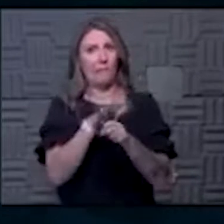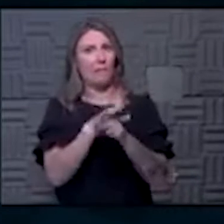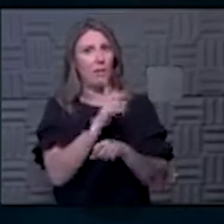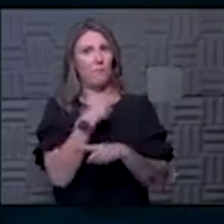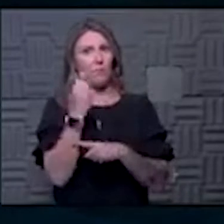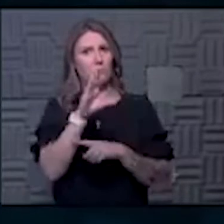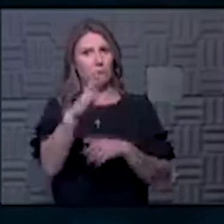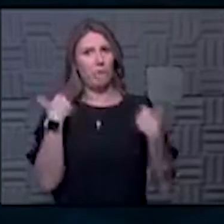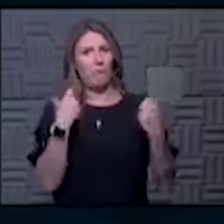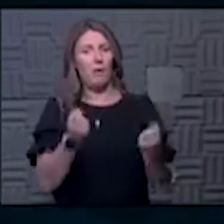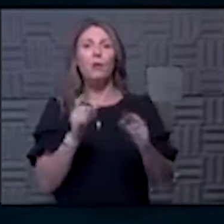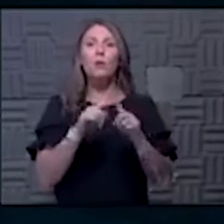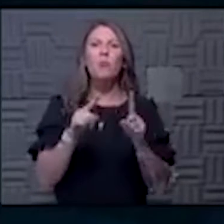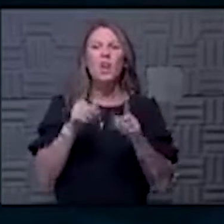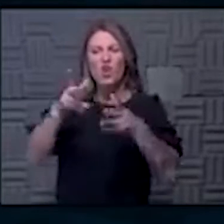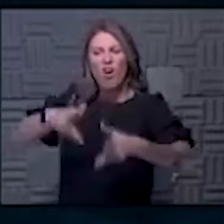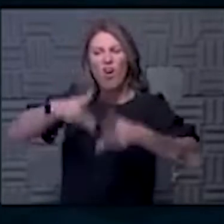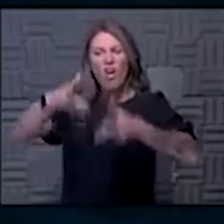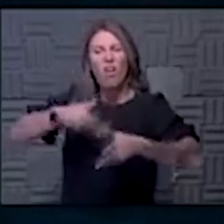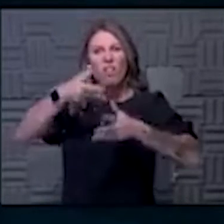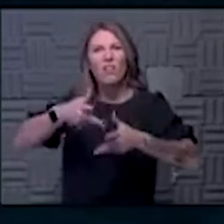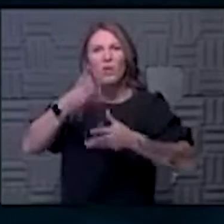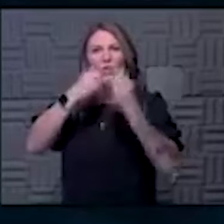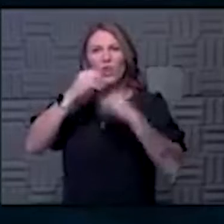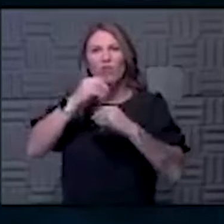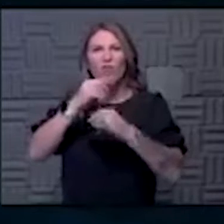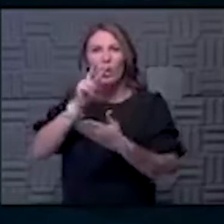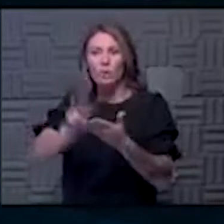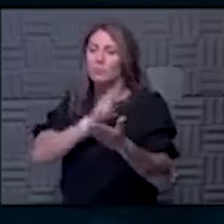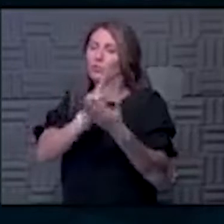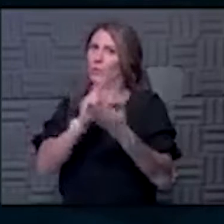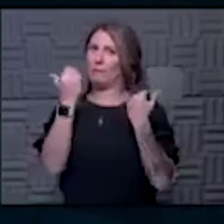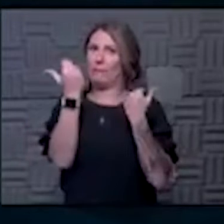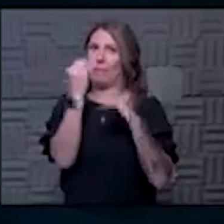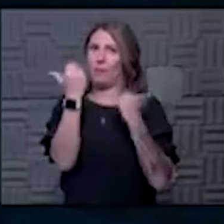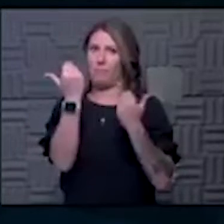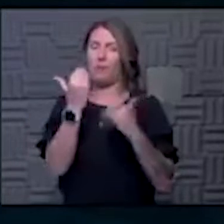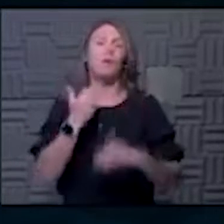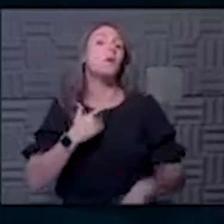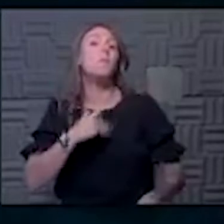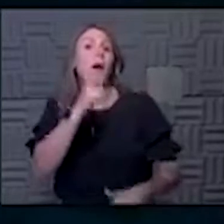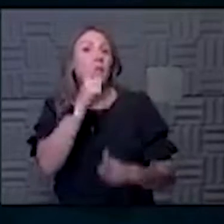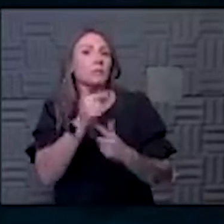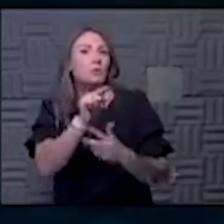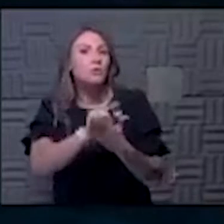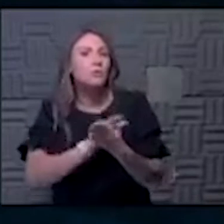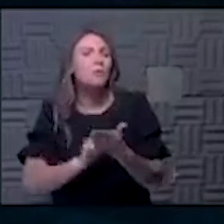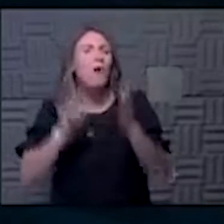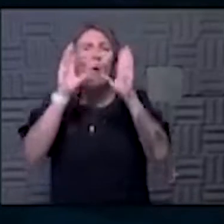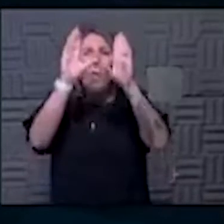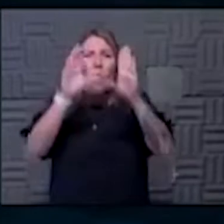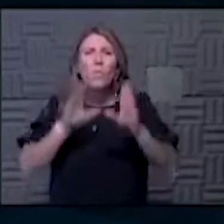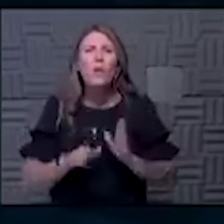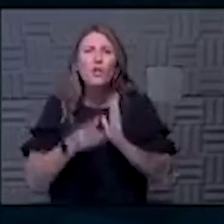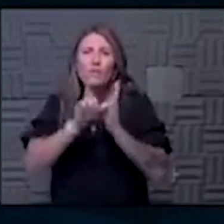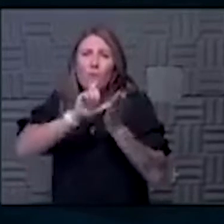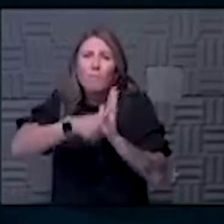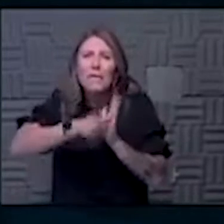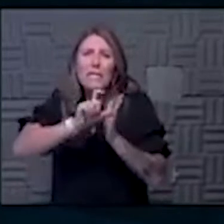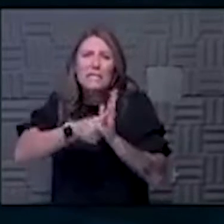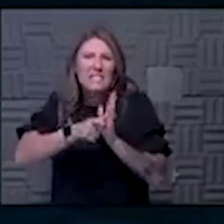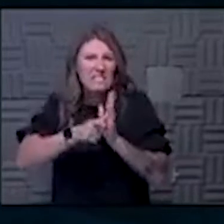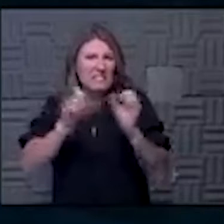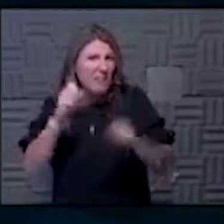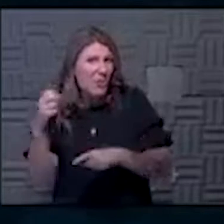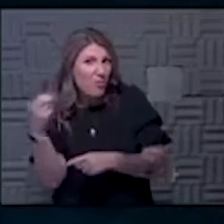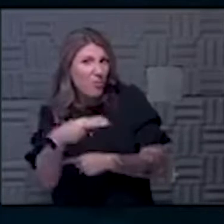do. Yeah, when you leave that food out, 2 hours is really the limit. And, So my sister-in-law makes these great biscuits. Do I have to throw those out, or can I keep those? Biscuits are